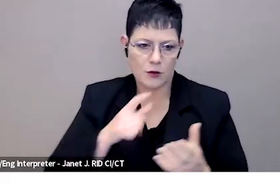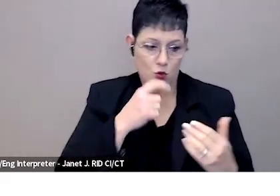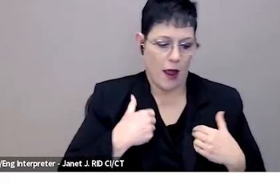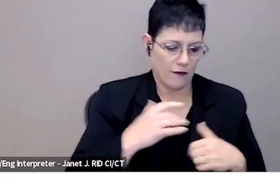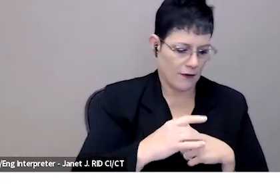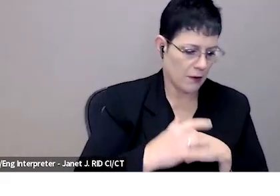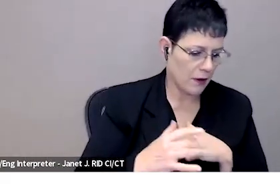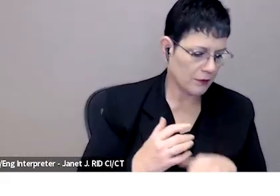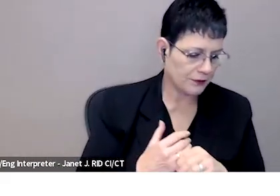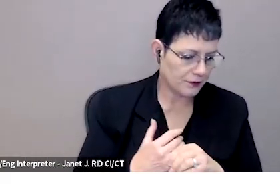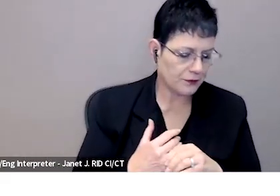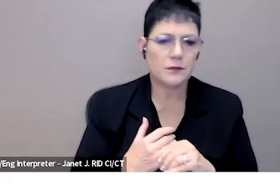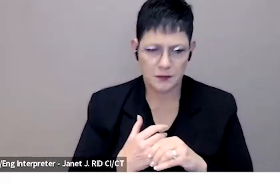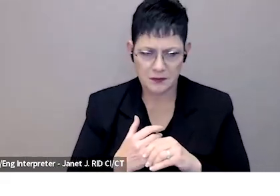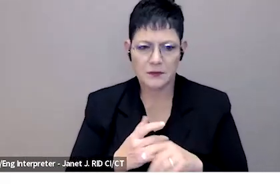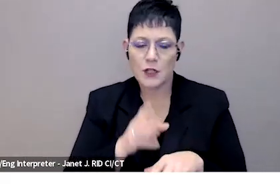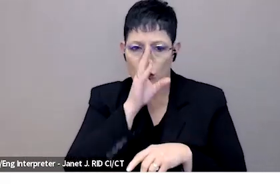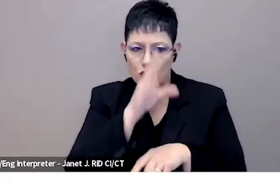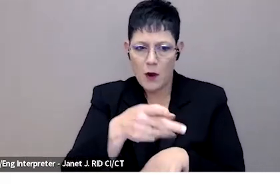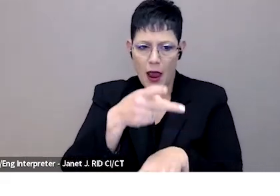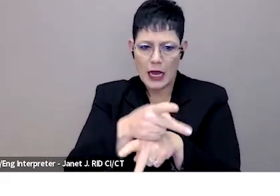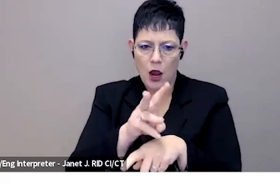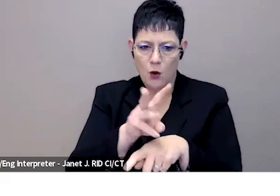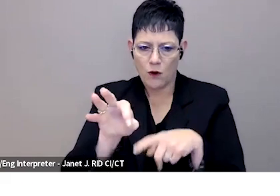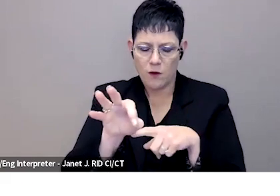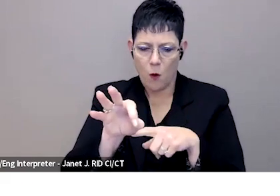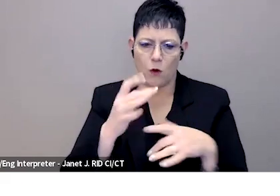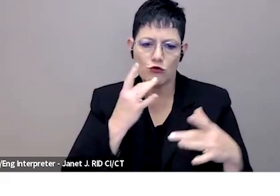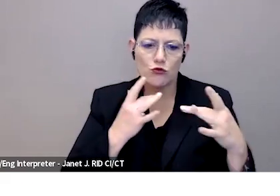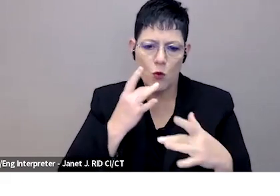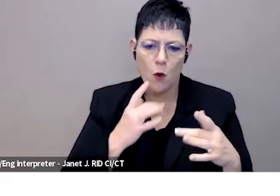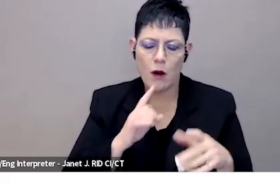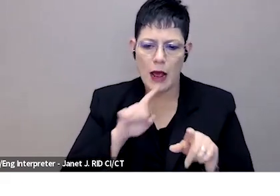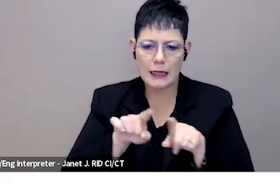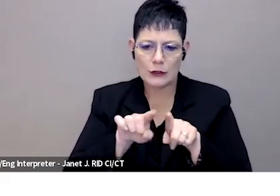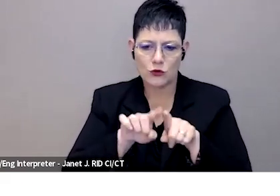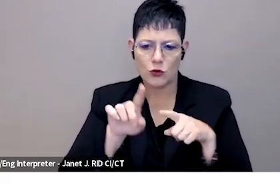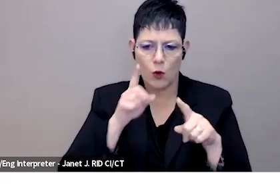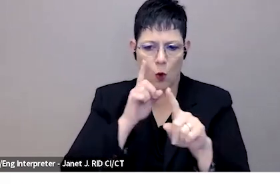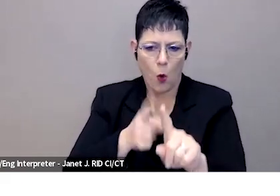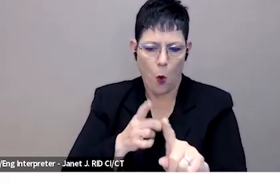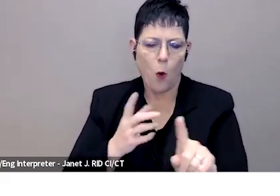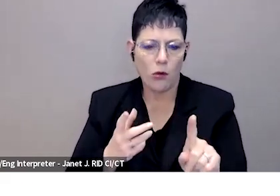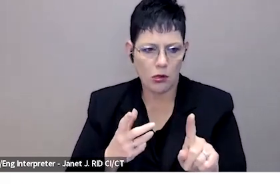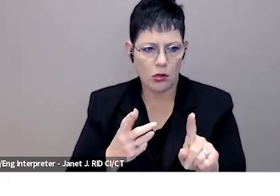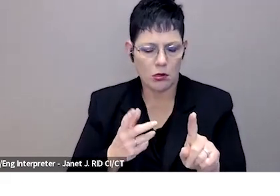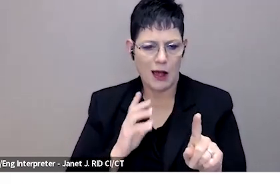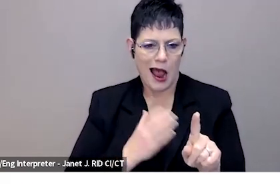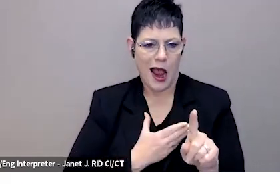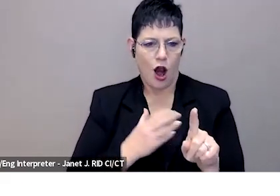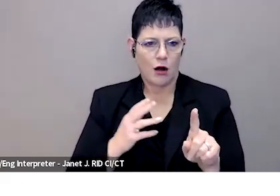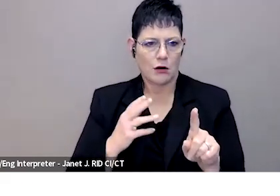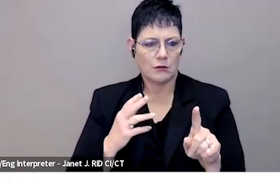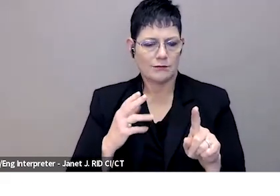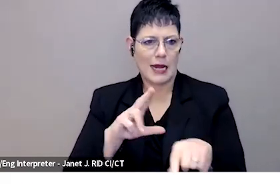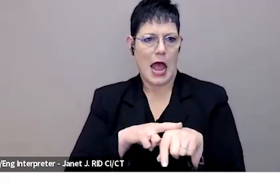consider adding the direct care workforce shortage as an additional goal in the updated national strategy. We've had a